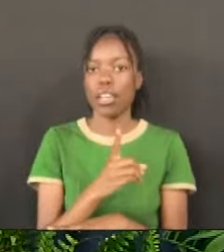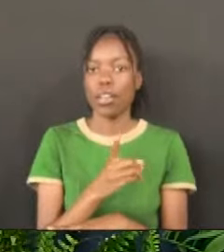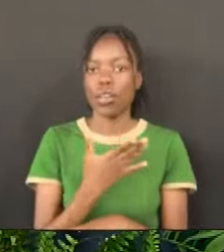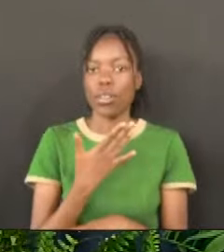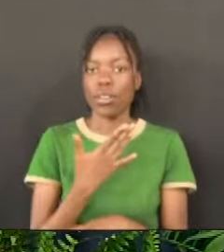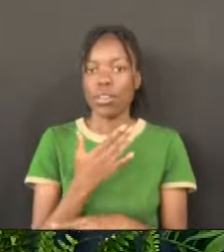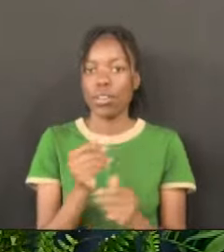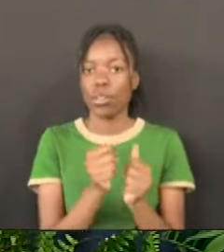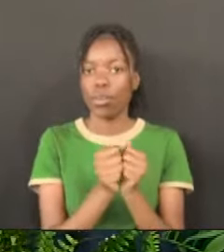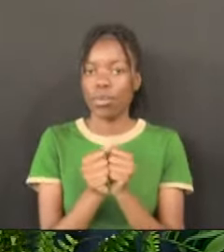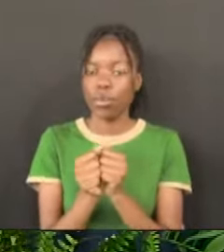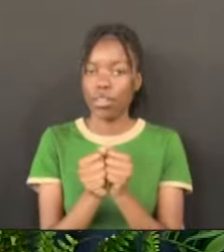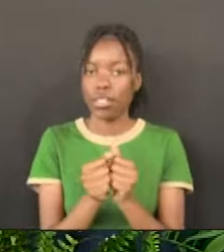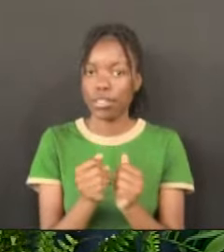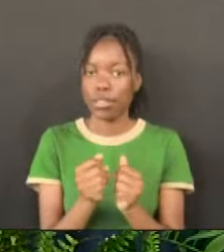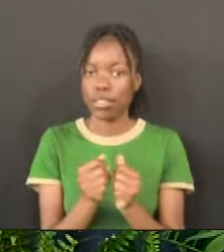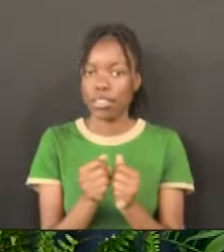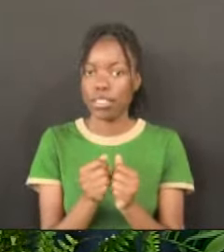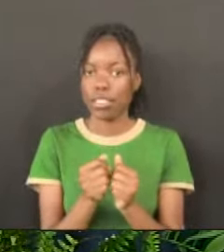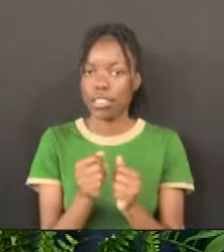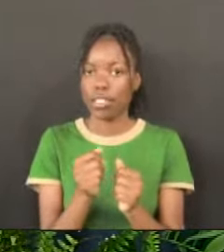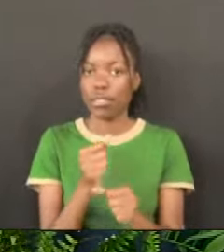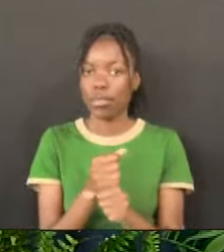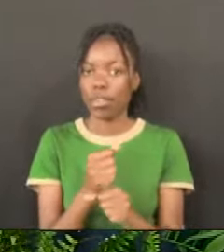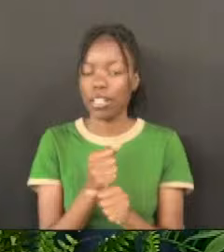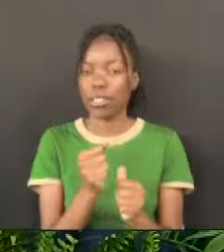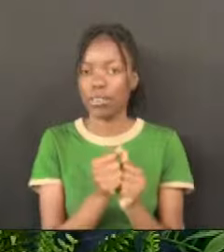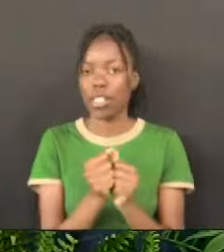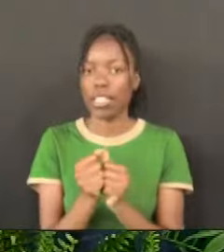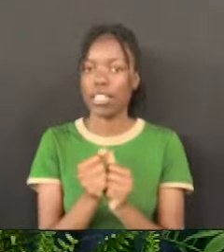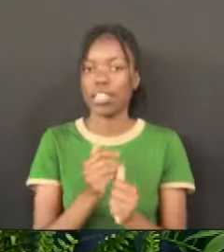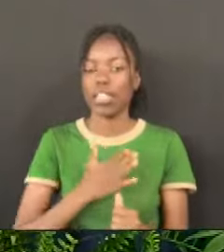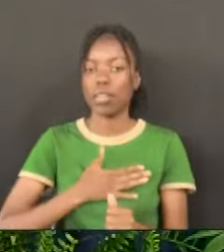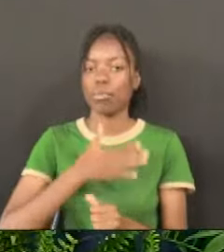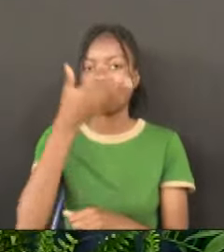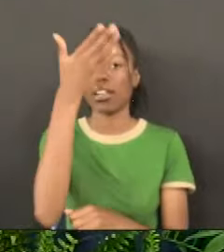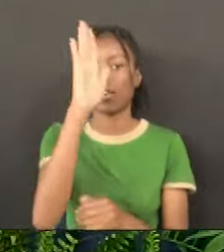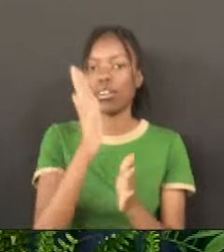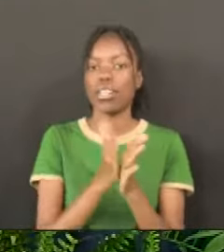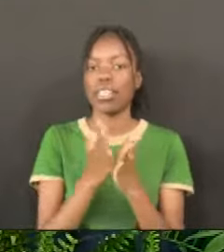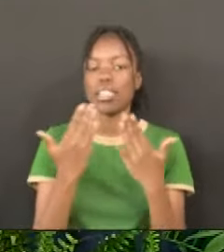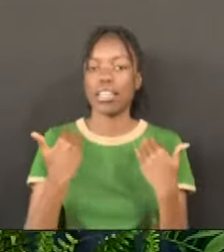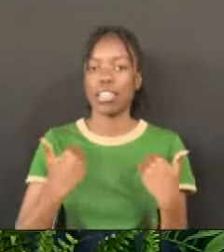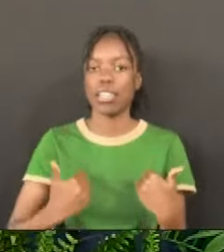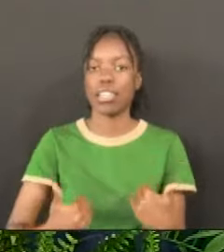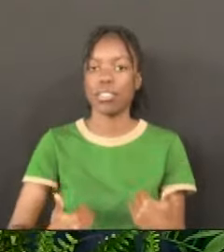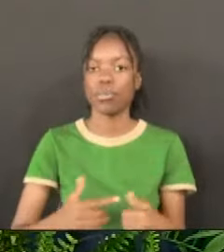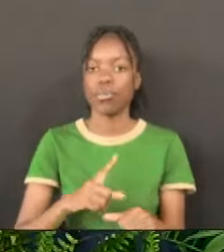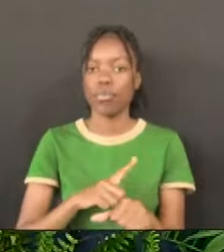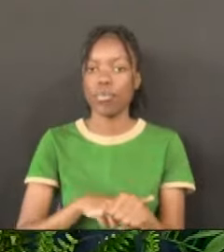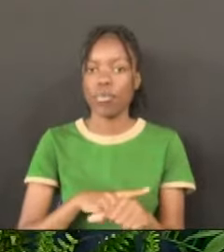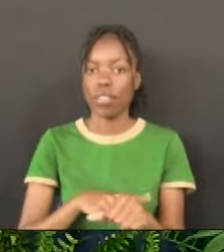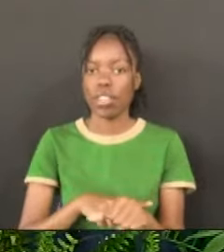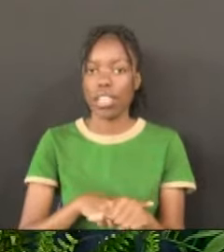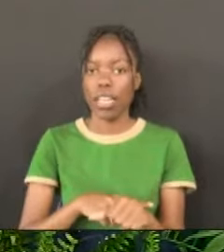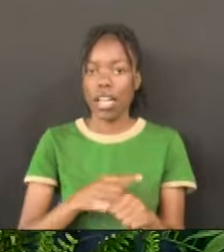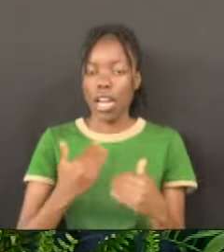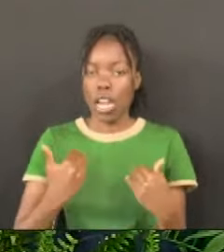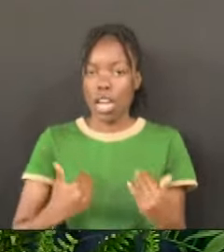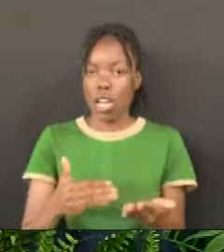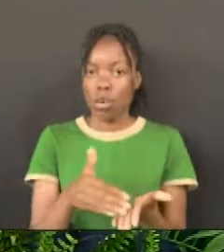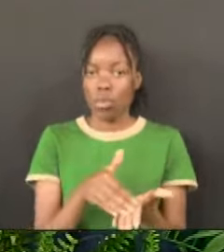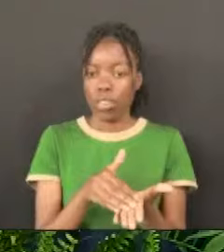work together, my God and I. When I am weary, is there for